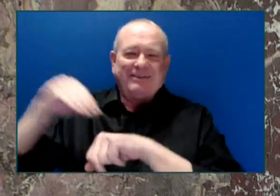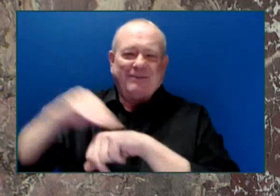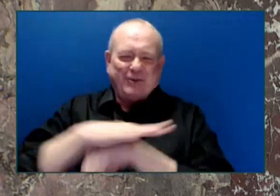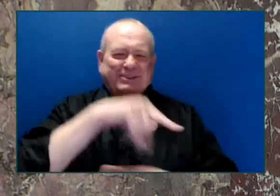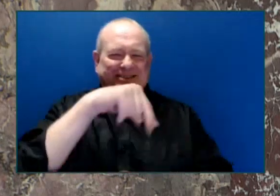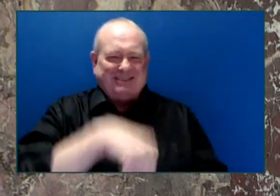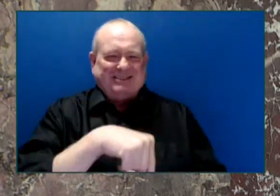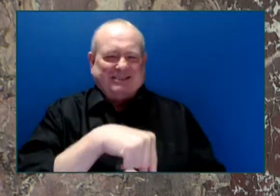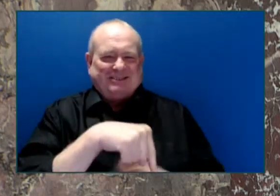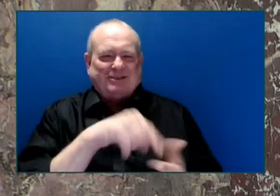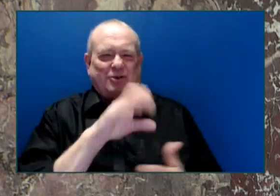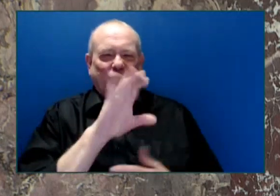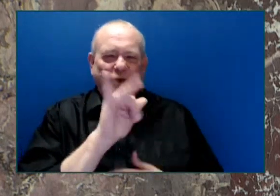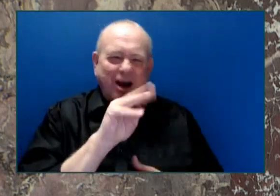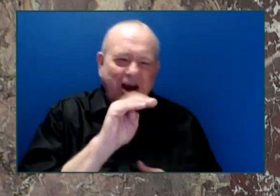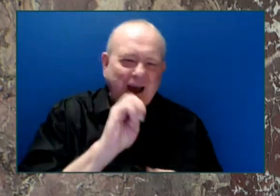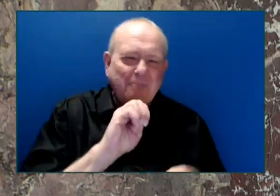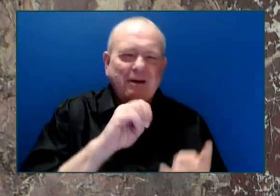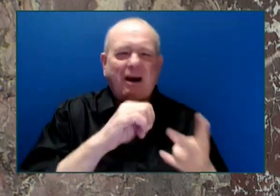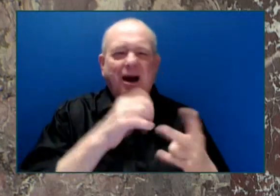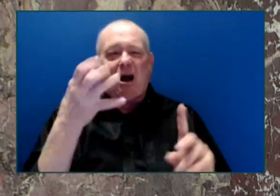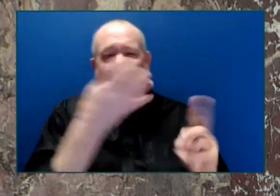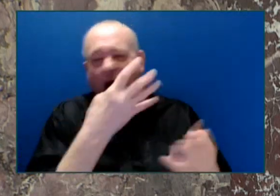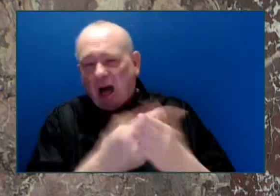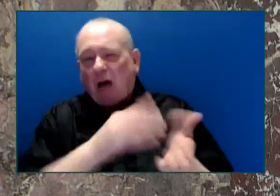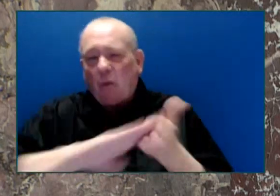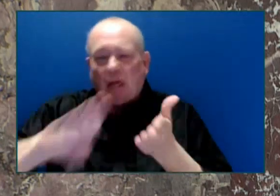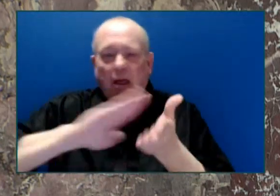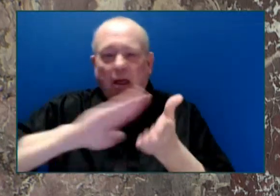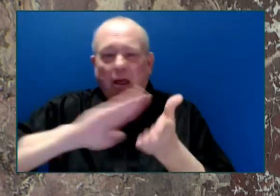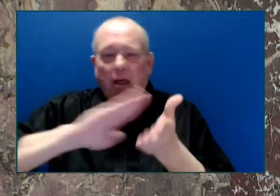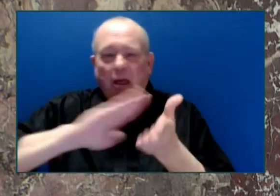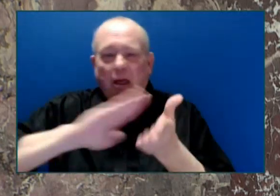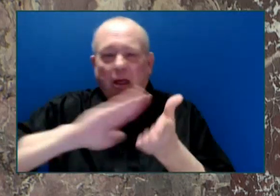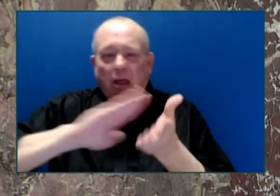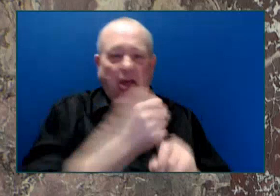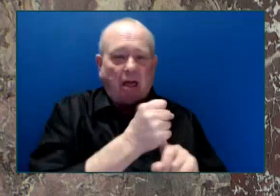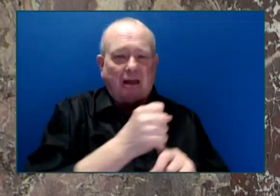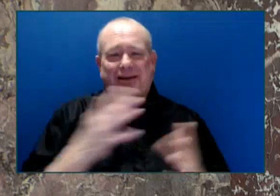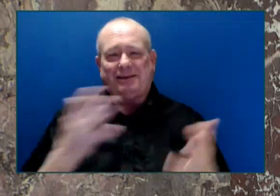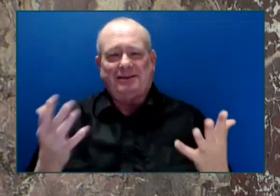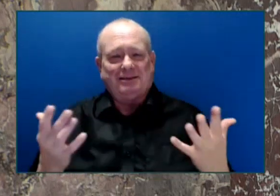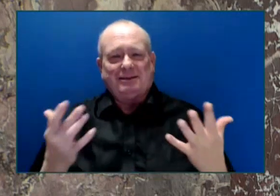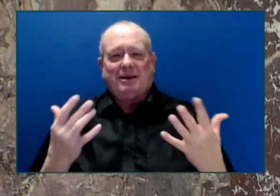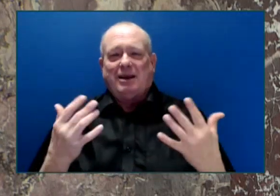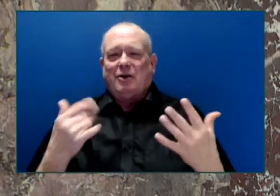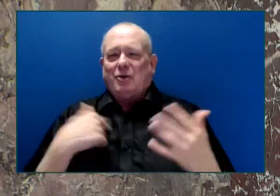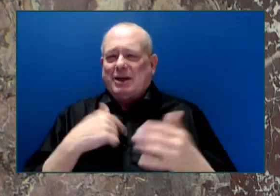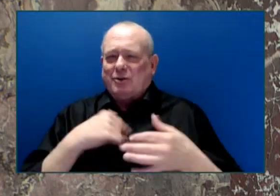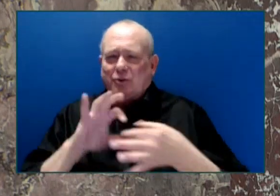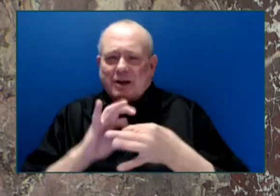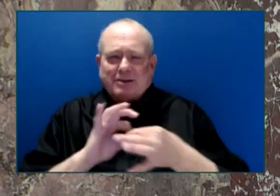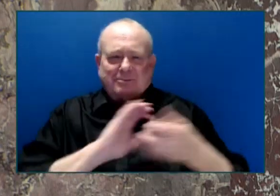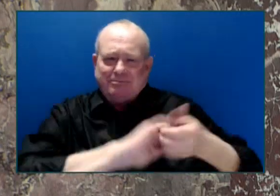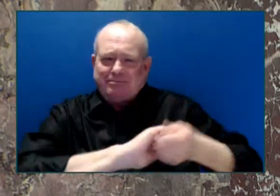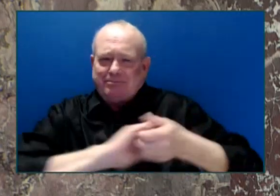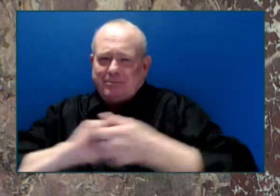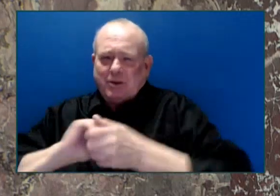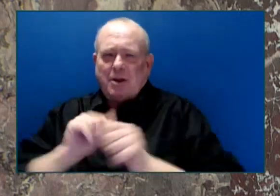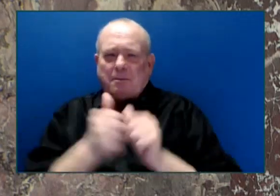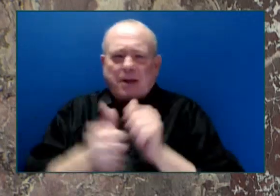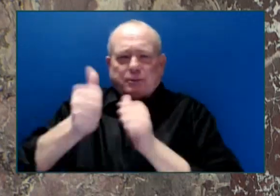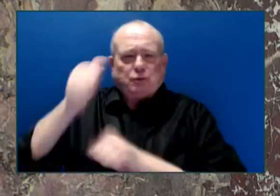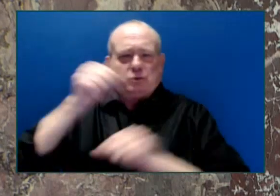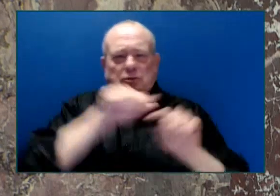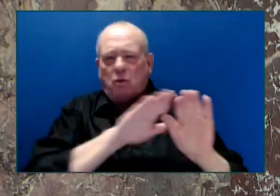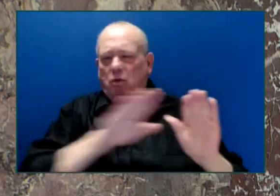are unified with premiers across Canada, meeting with the chiefs of police from across Canada on April